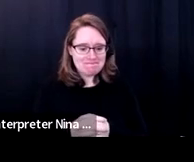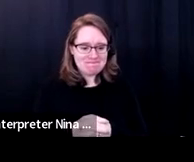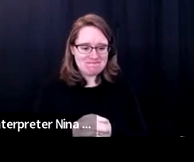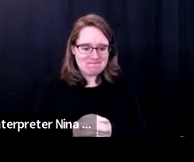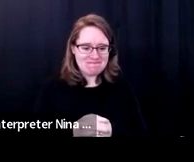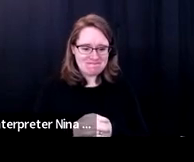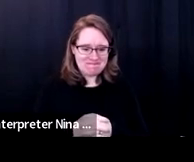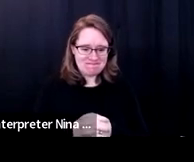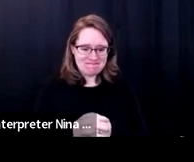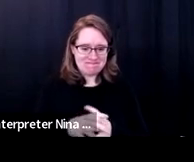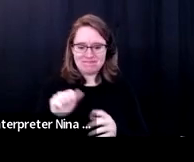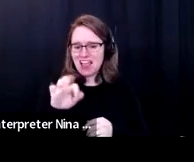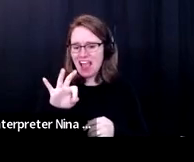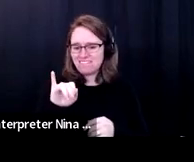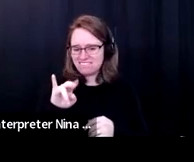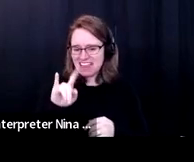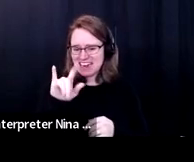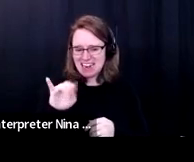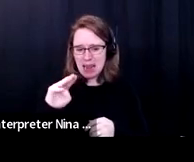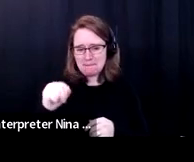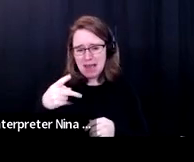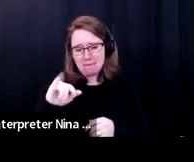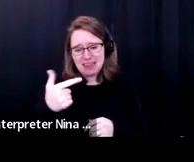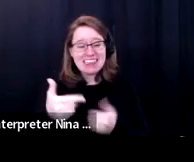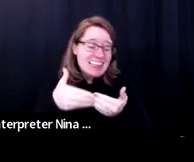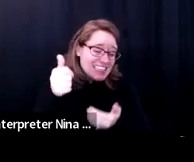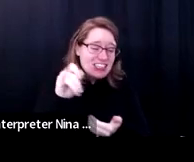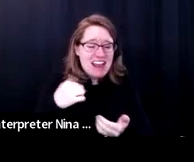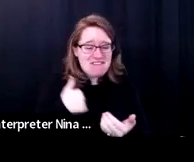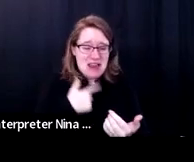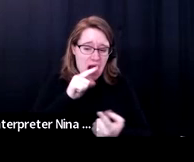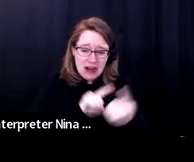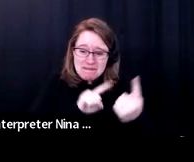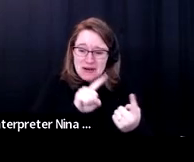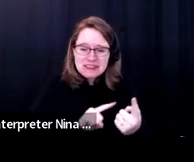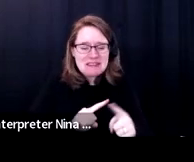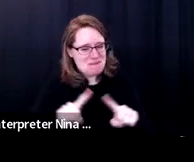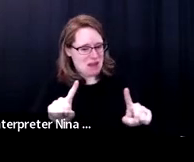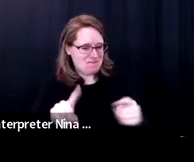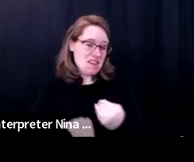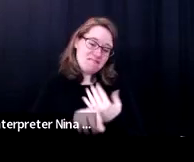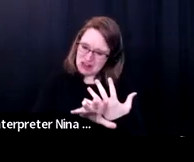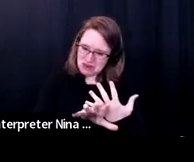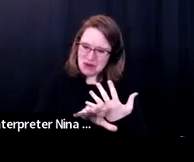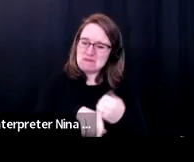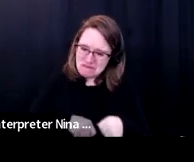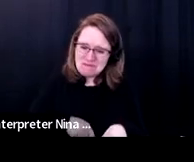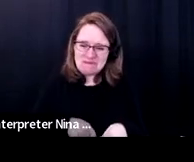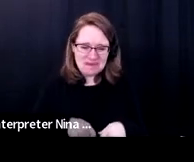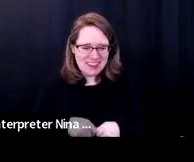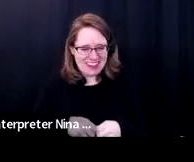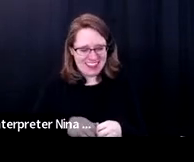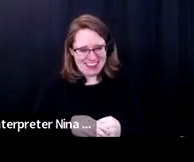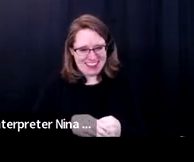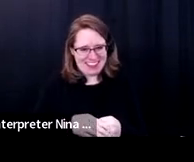So it's affinity mapping. It'd be a lot easier if we had Post-it notes on a wall, but we've got a virtual wall right now and virtual Post-it